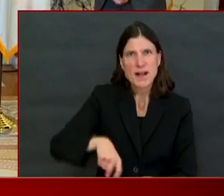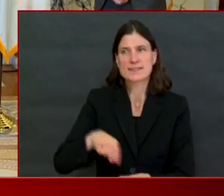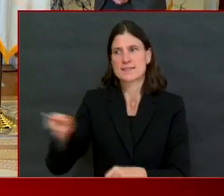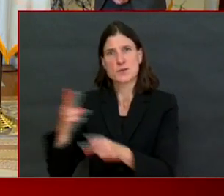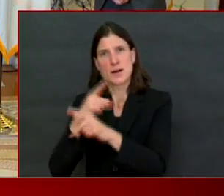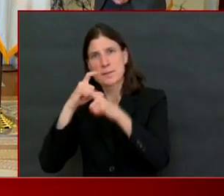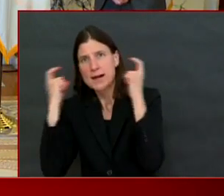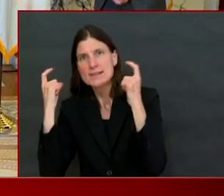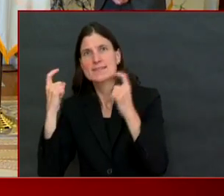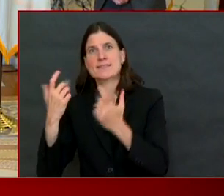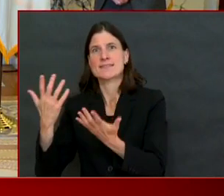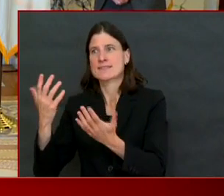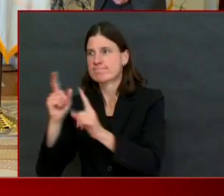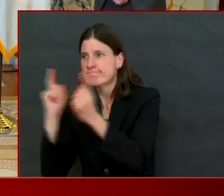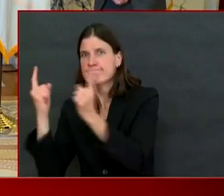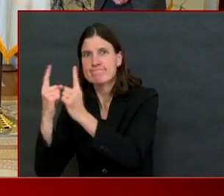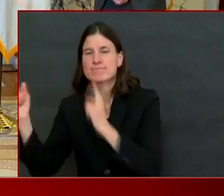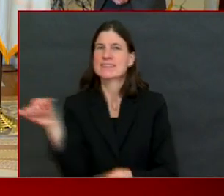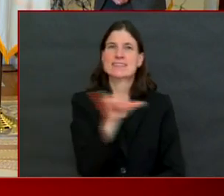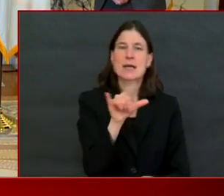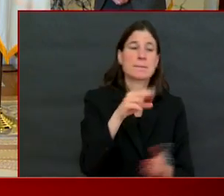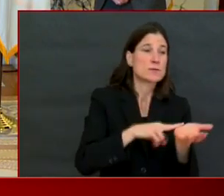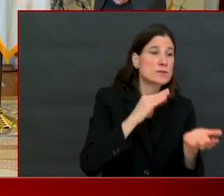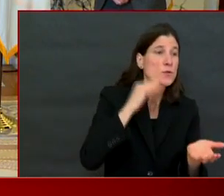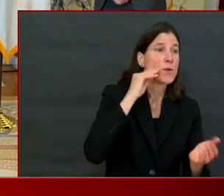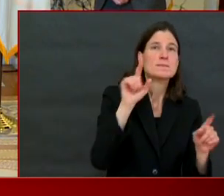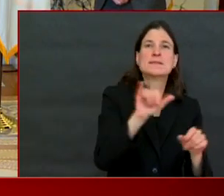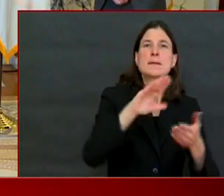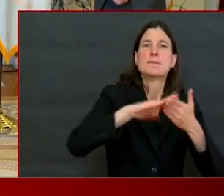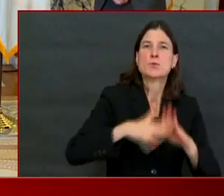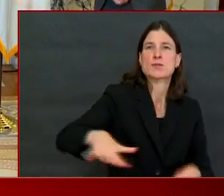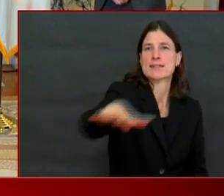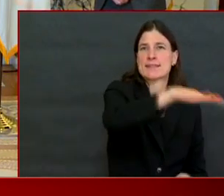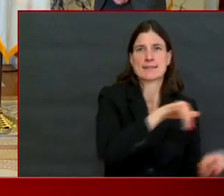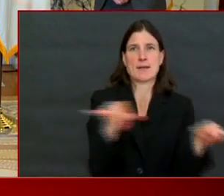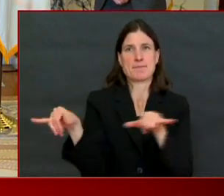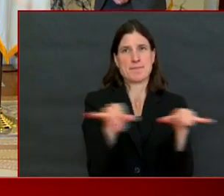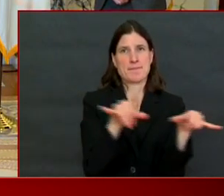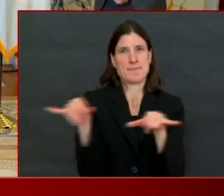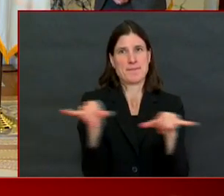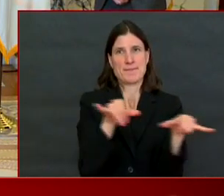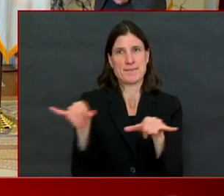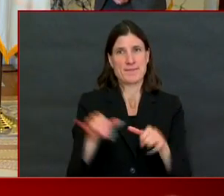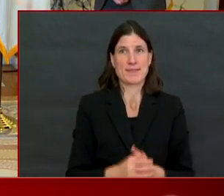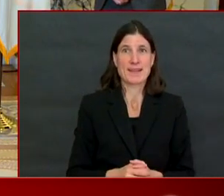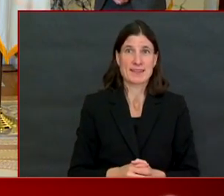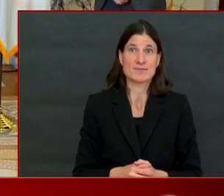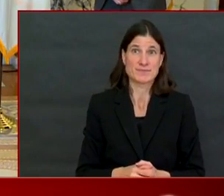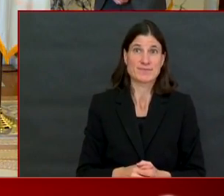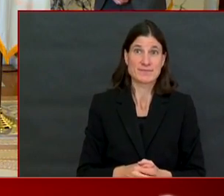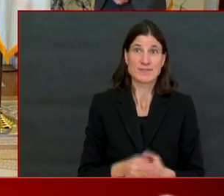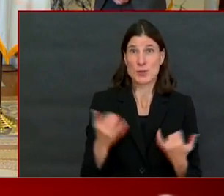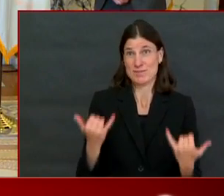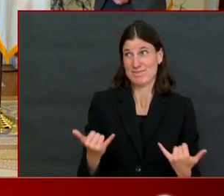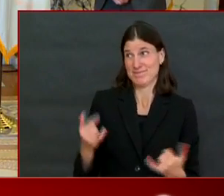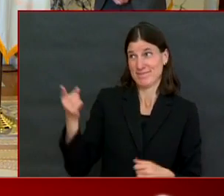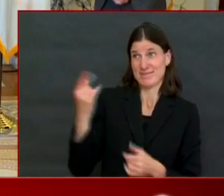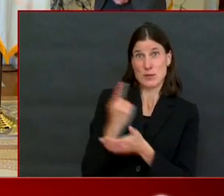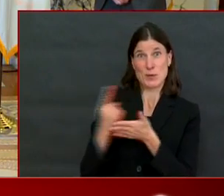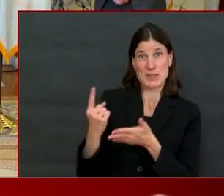be positive for COVID-19, as we're learning, and not have any symptoms at all. That's what's making this